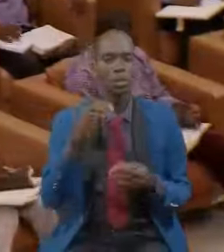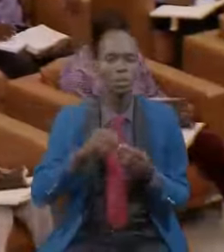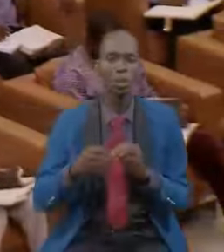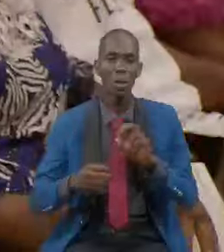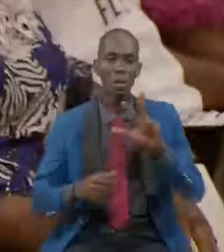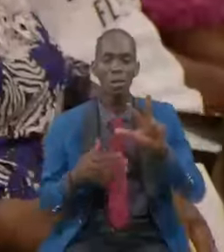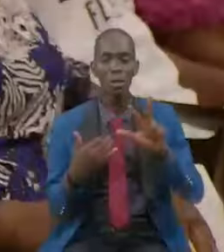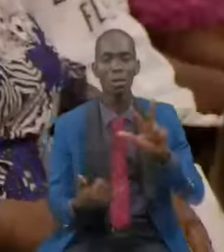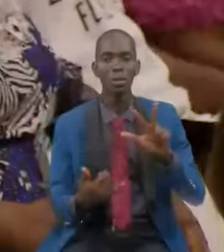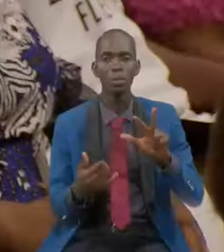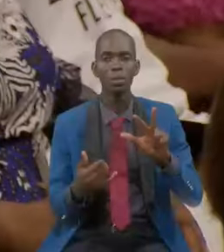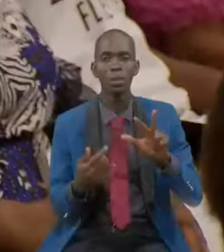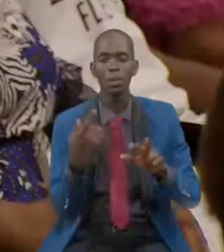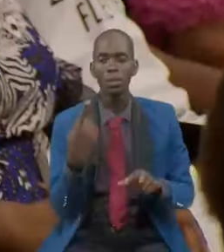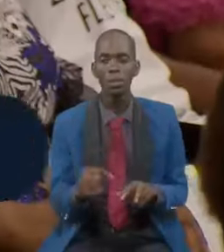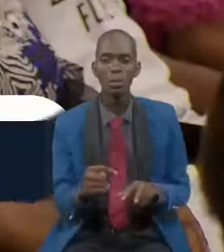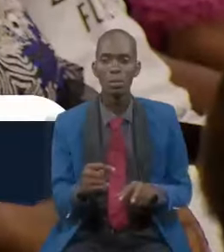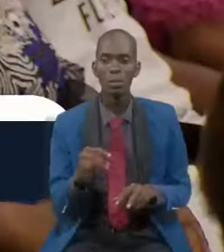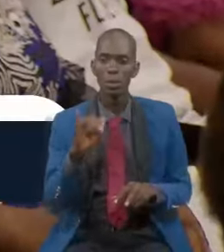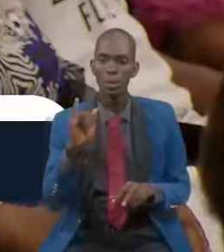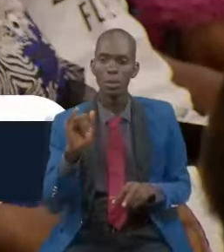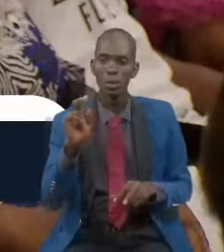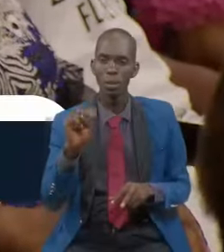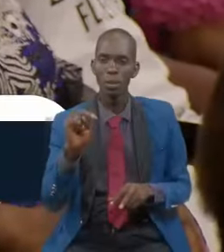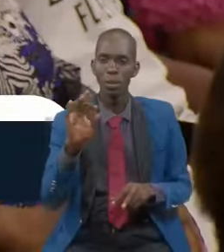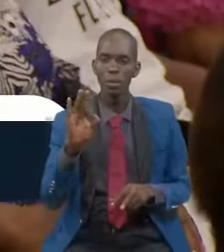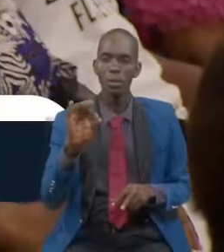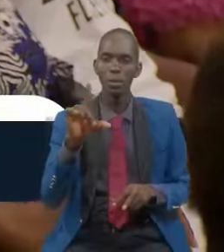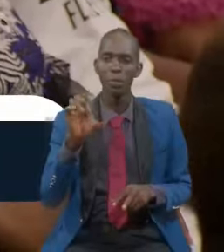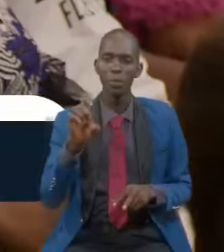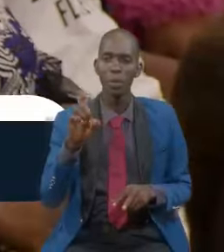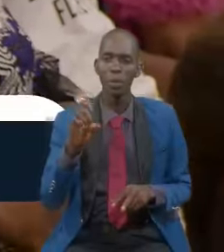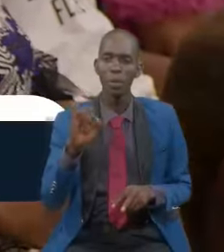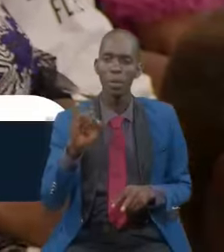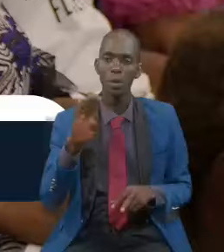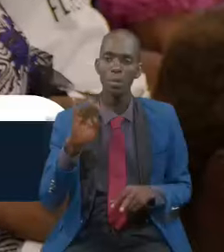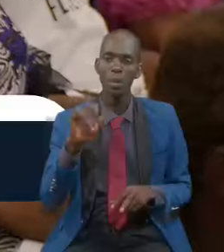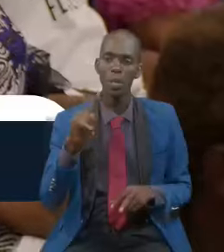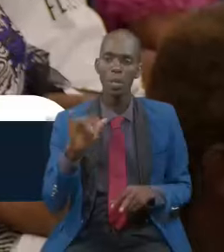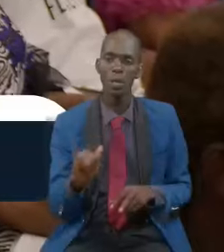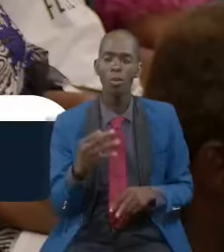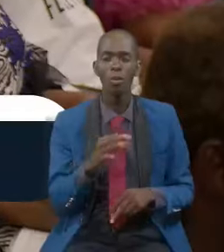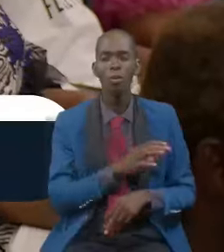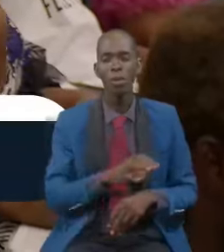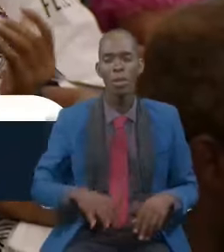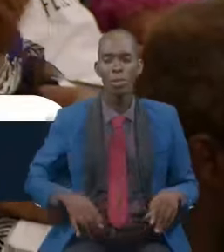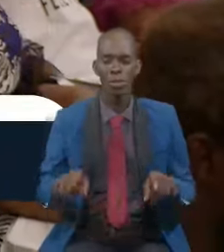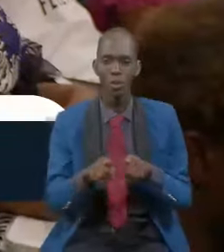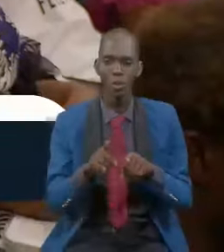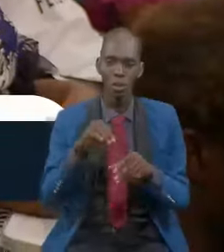three is the inflexibility of Christ, even